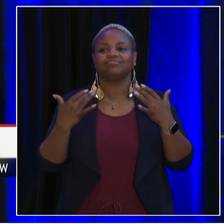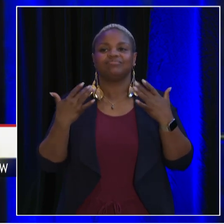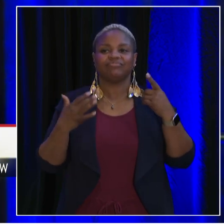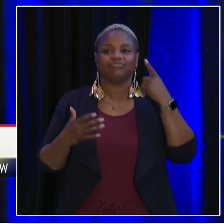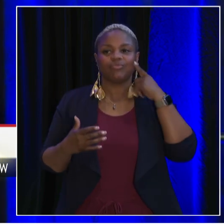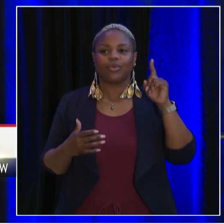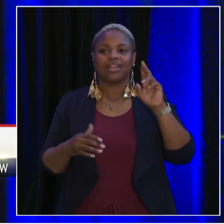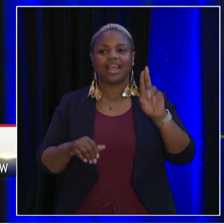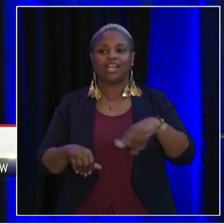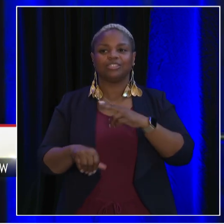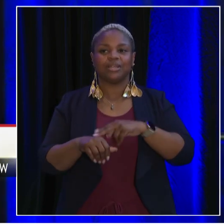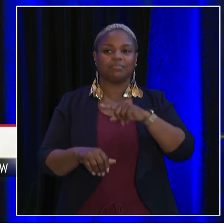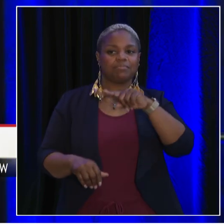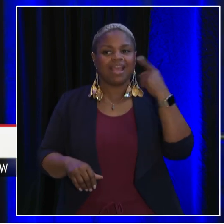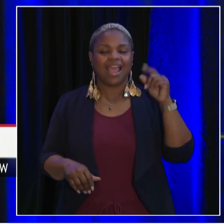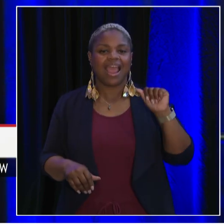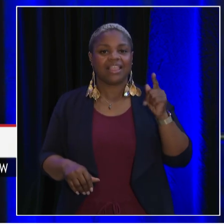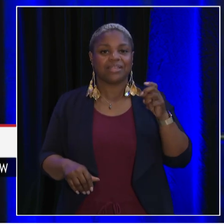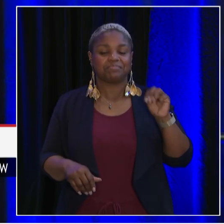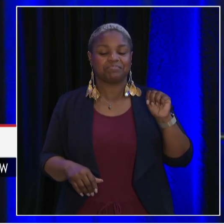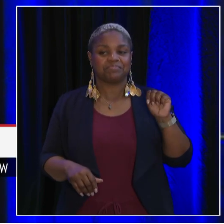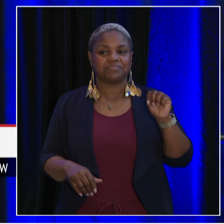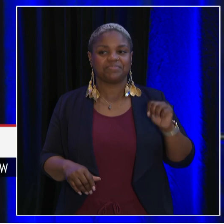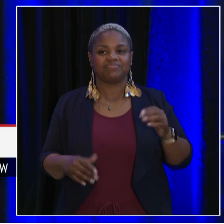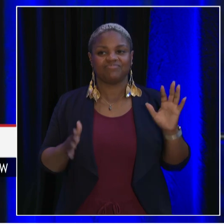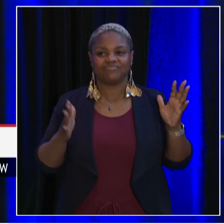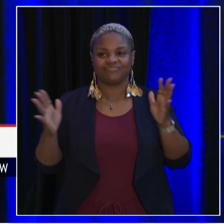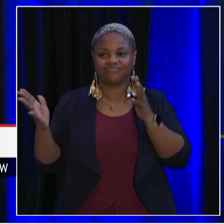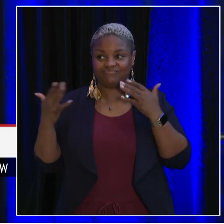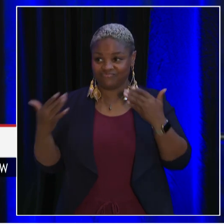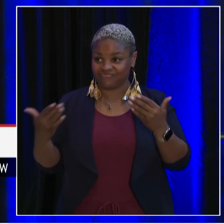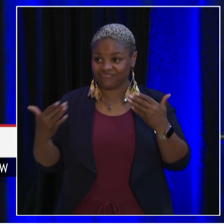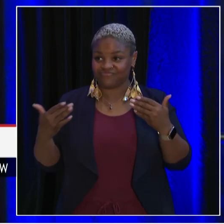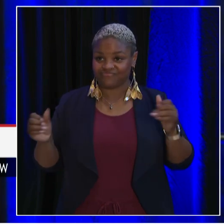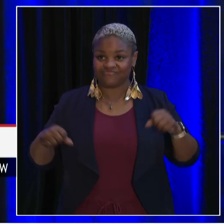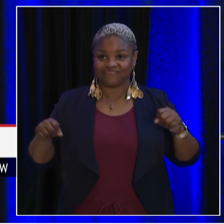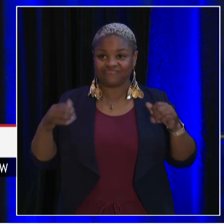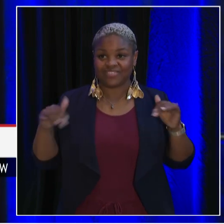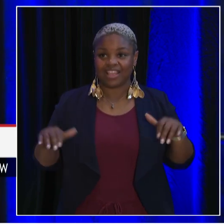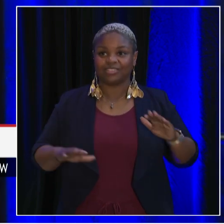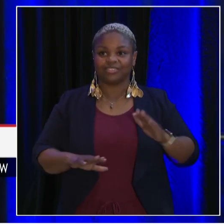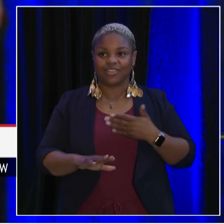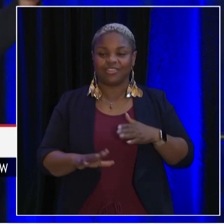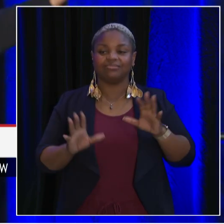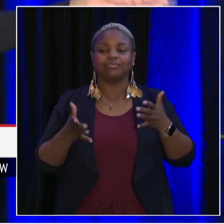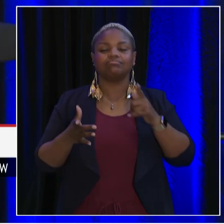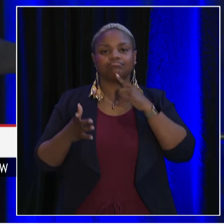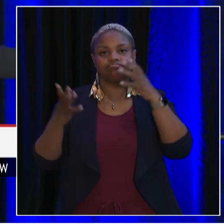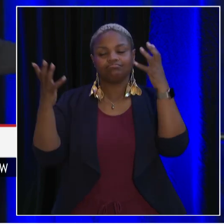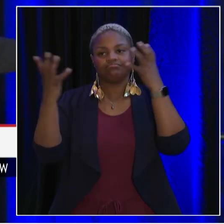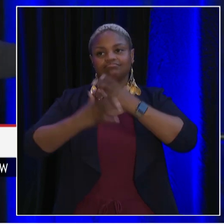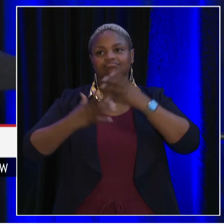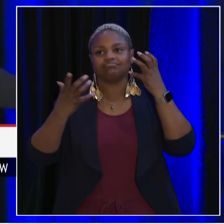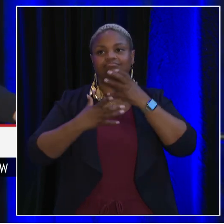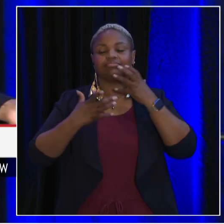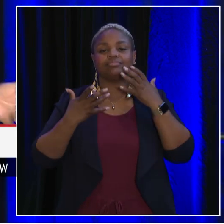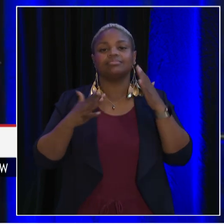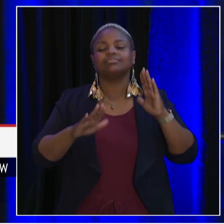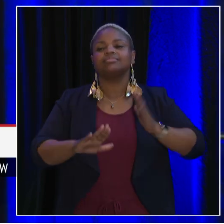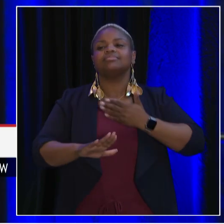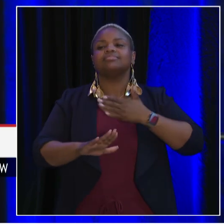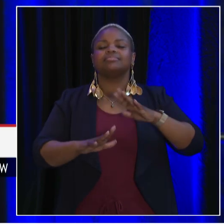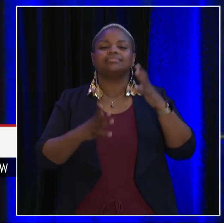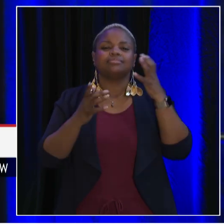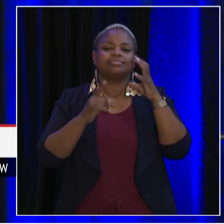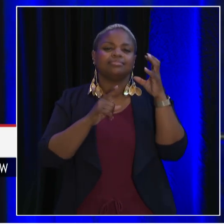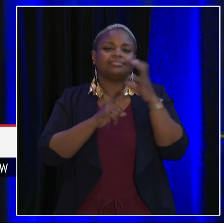were names. We can clap for that rendition. The choral is amazing. And I didn't know Nolan conducted and ran